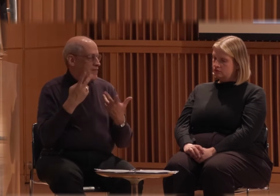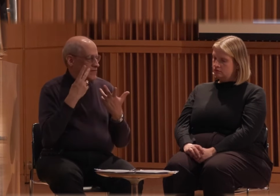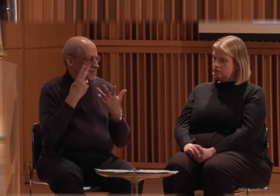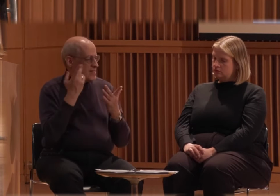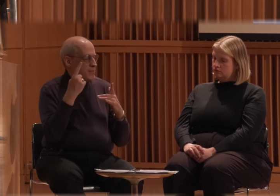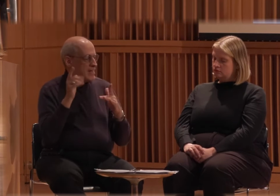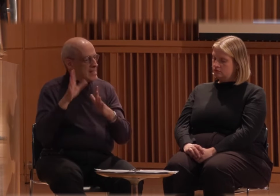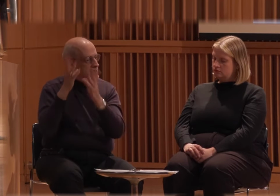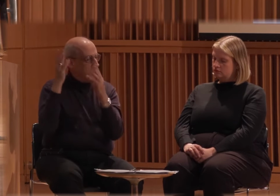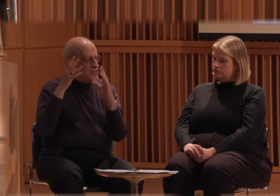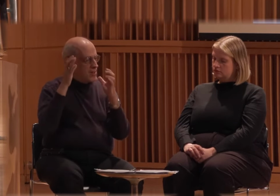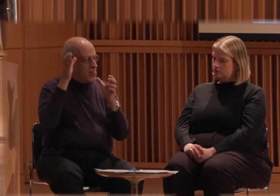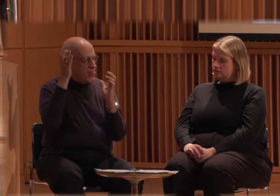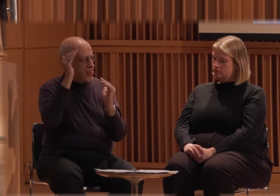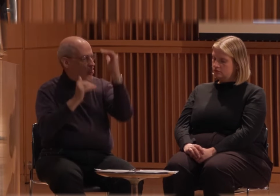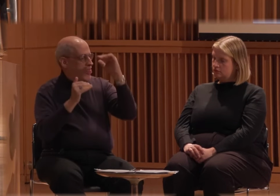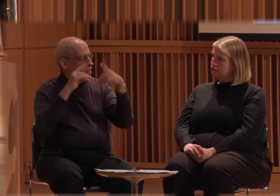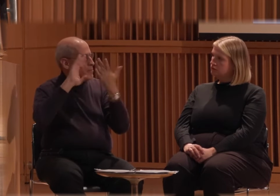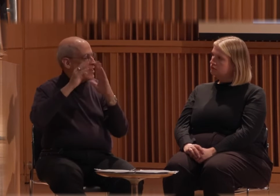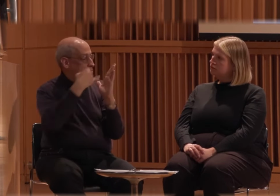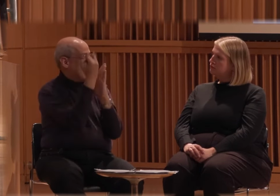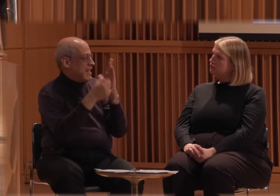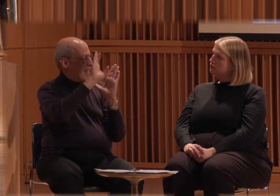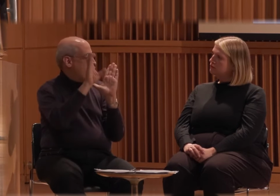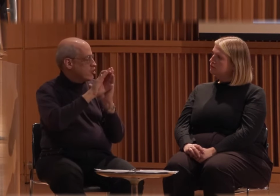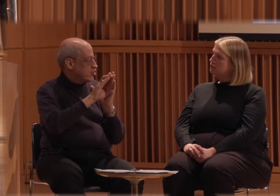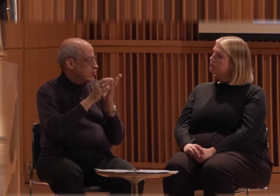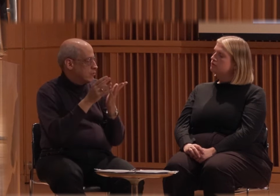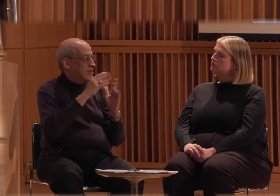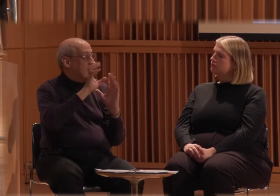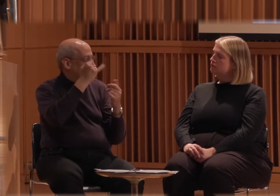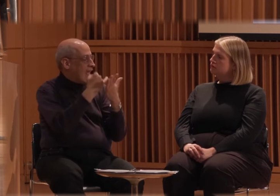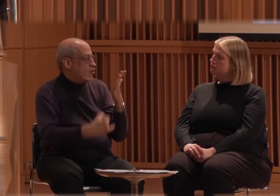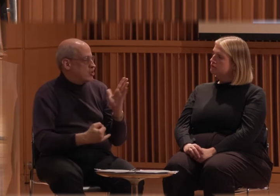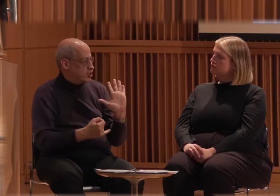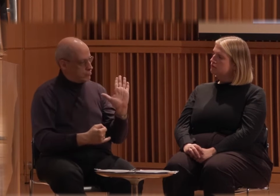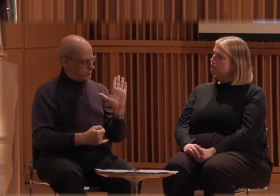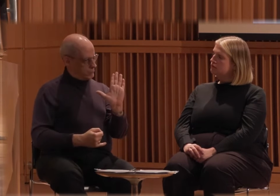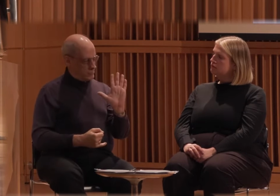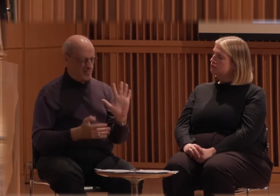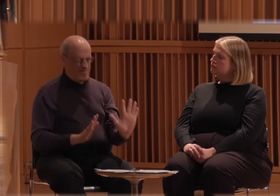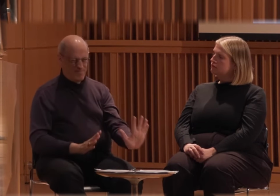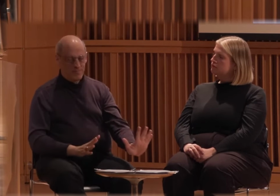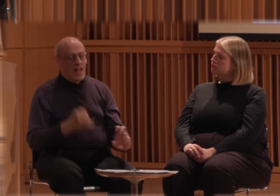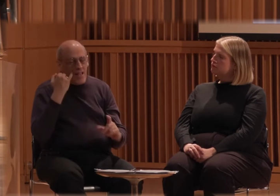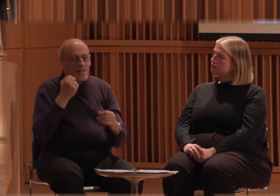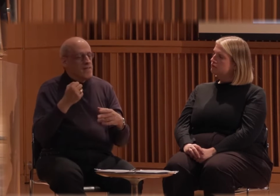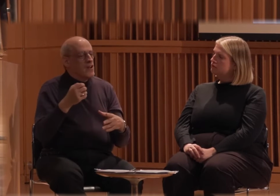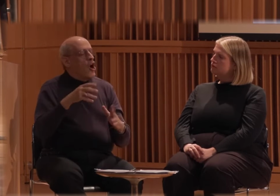into kind of caricature. It's like the only thing they know. So he did a famous study where he found that if he took a pool